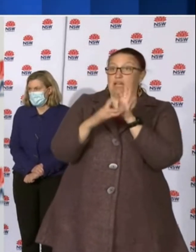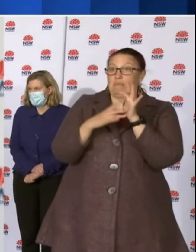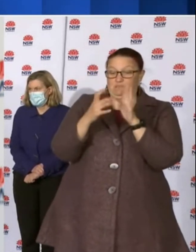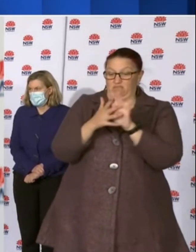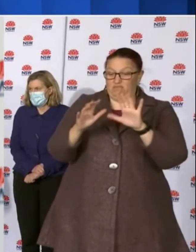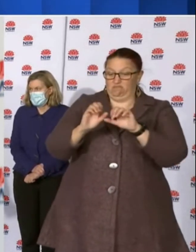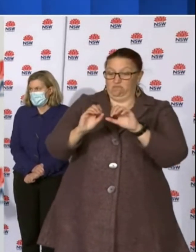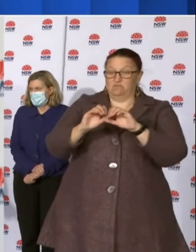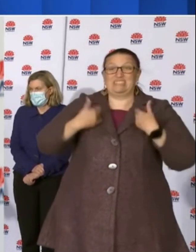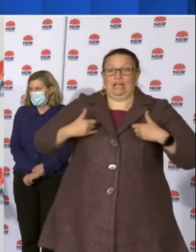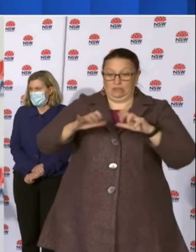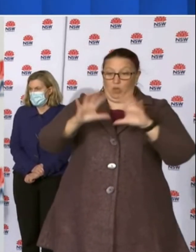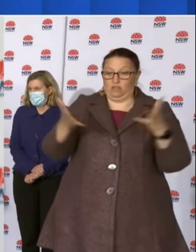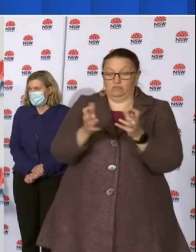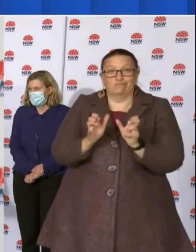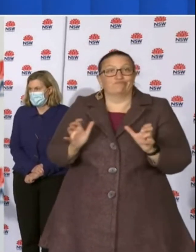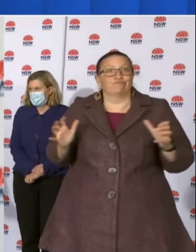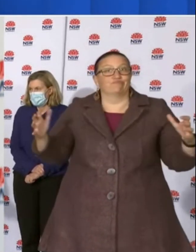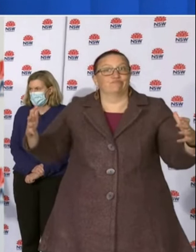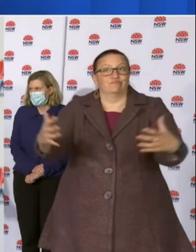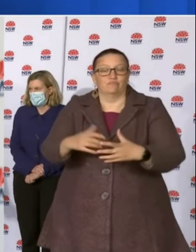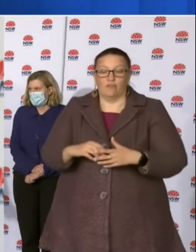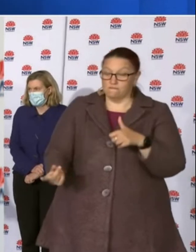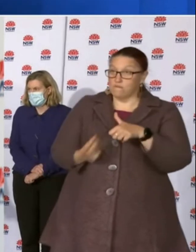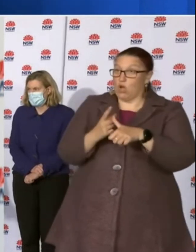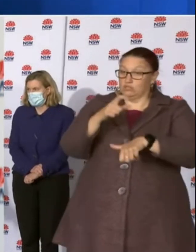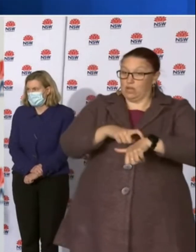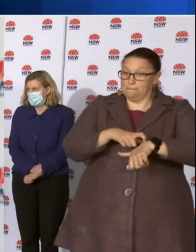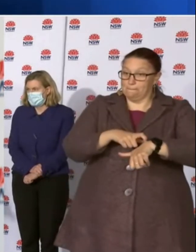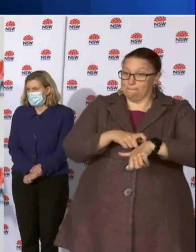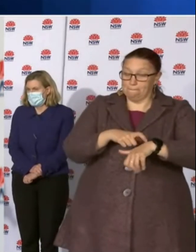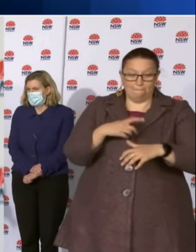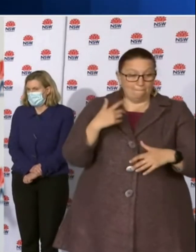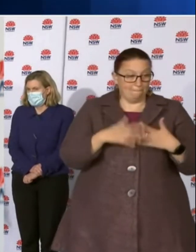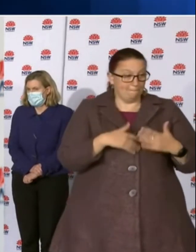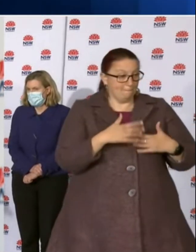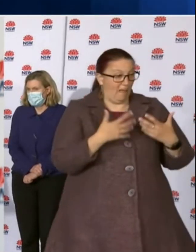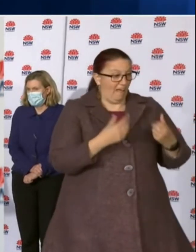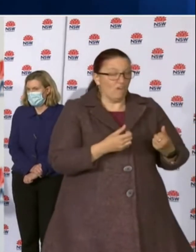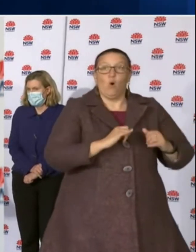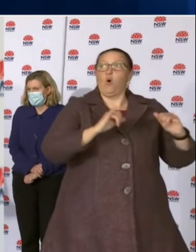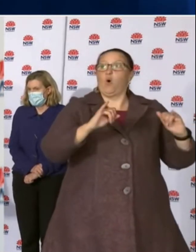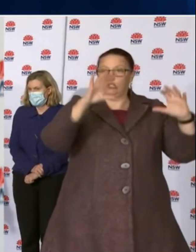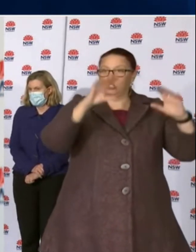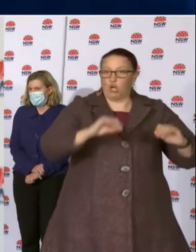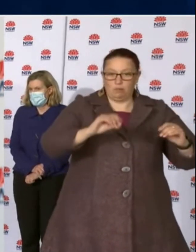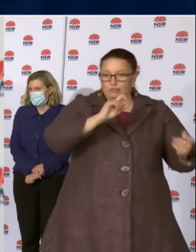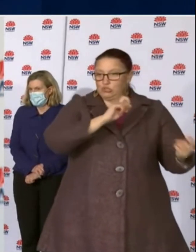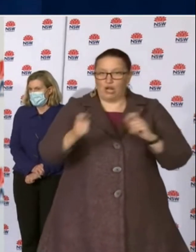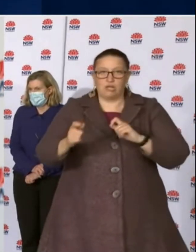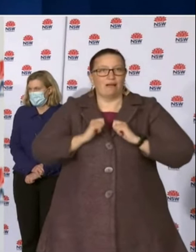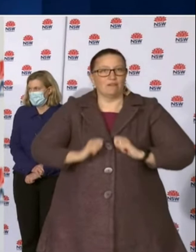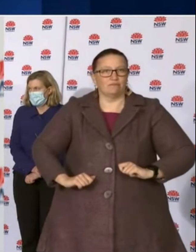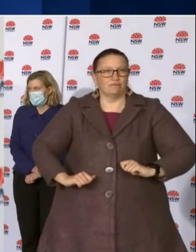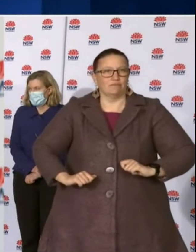phase. Human behaviour is you all go back to doing exactly what you did before. The result is, in the pandemic in